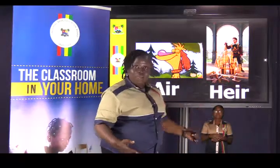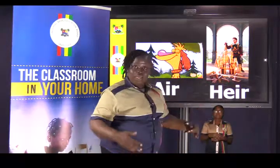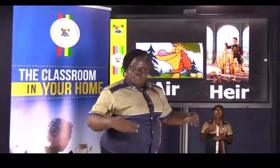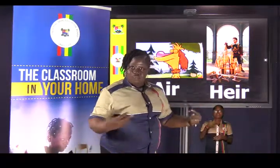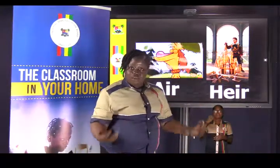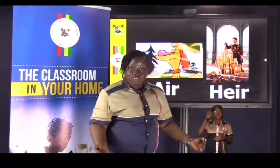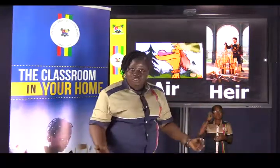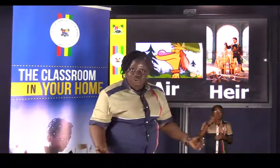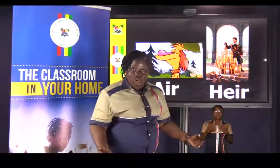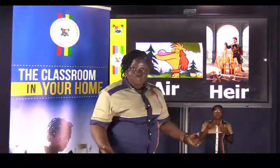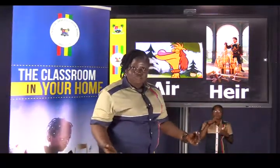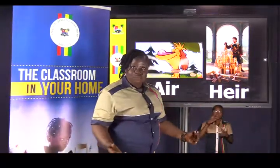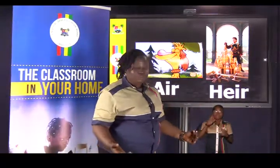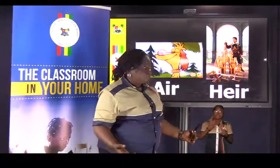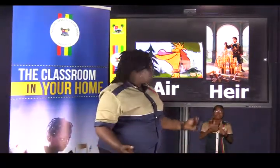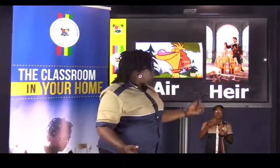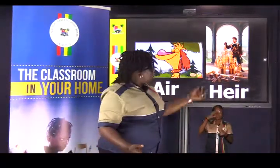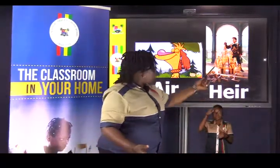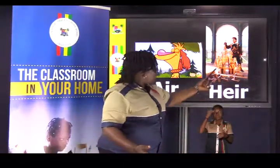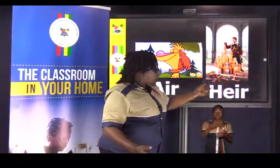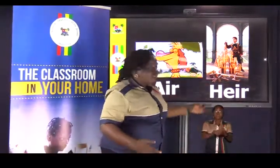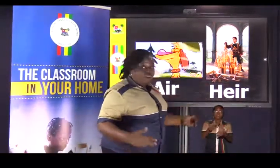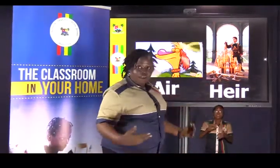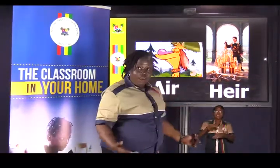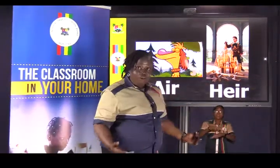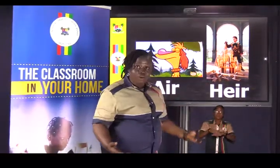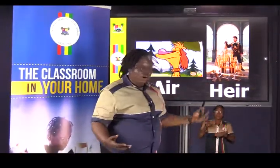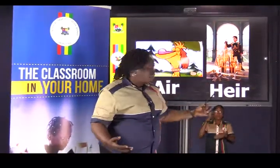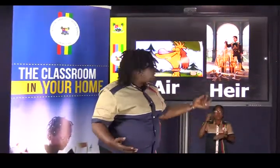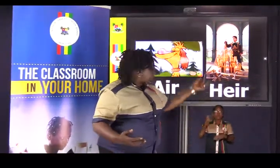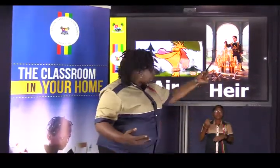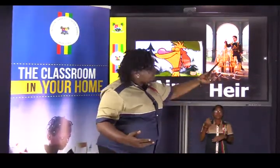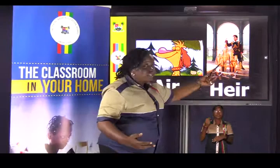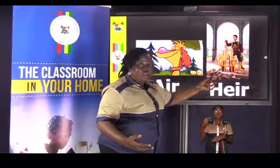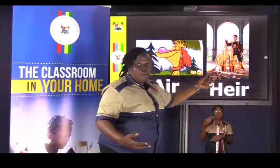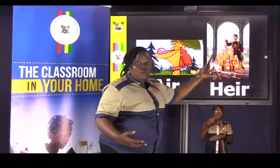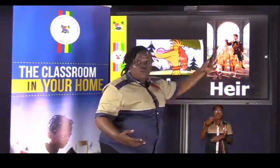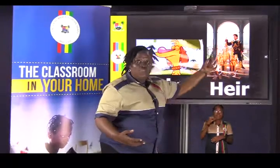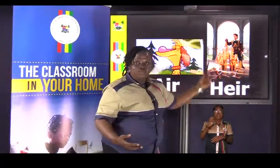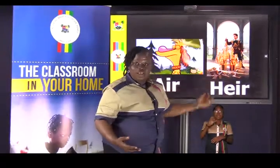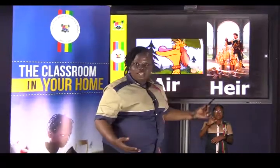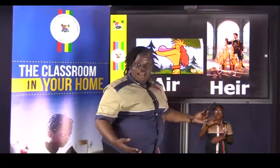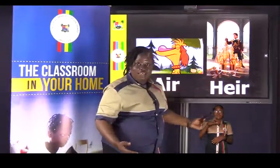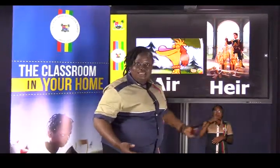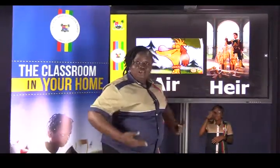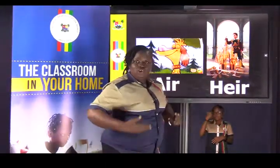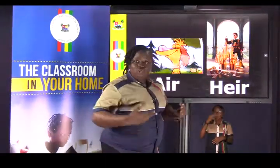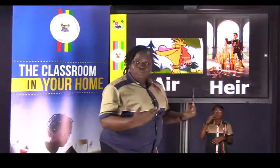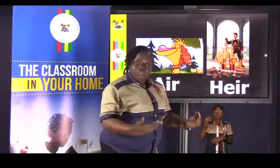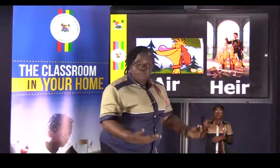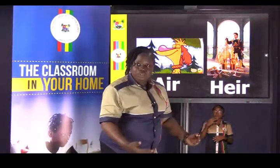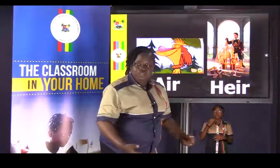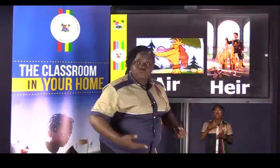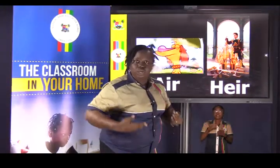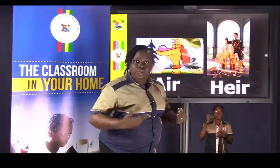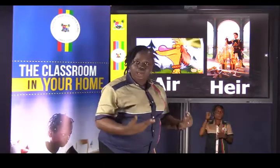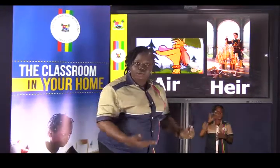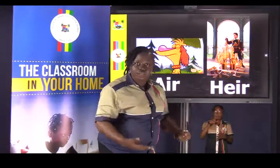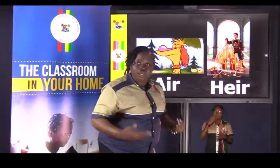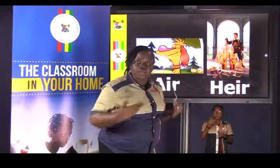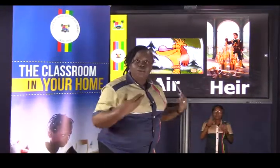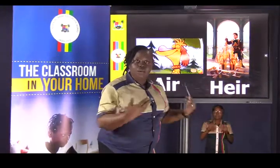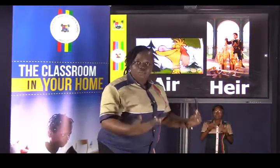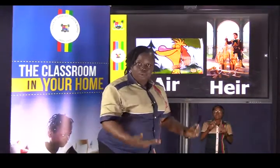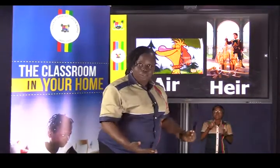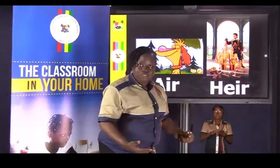and maybe he's the first son. They call him the heir because definitely when the father dies, he will be the person to